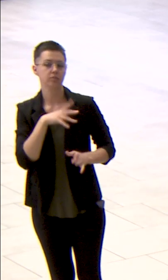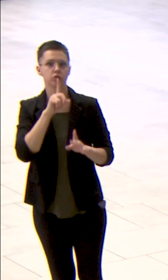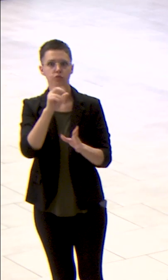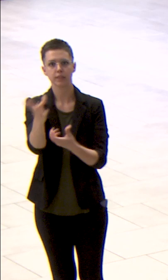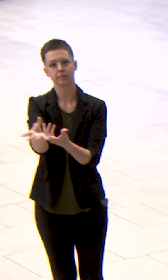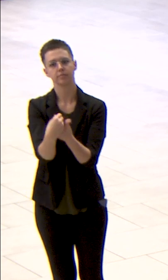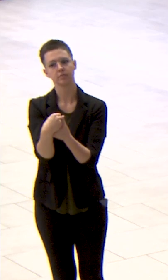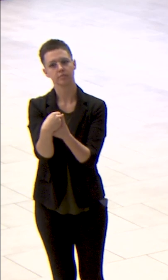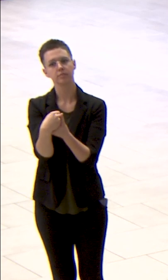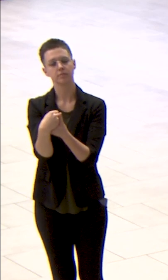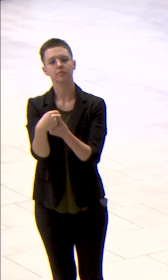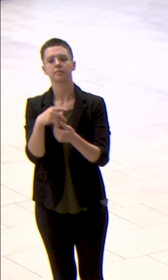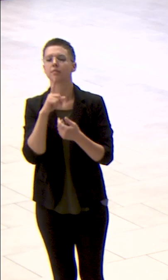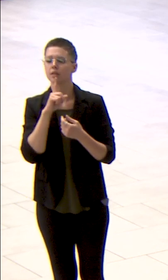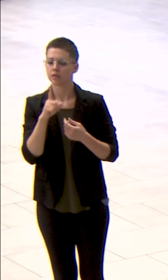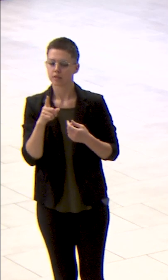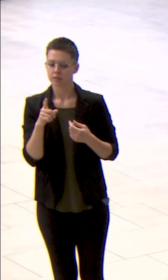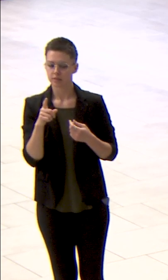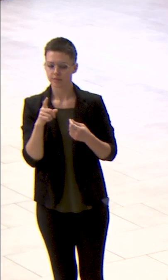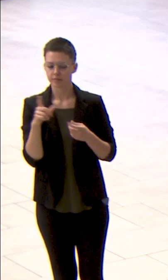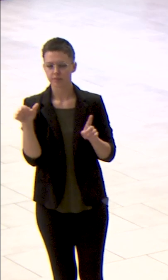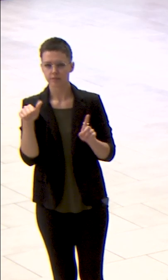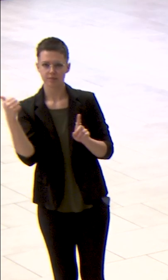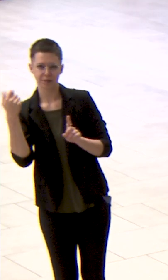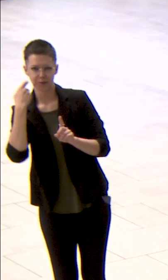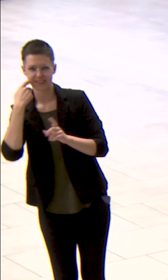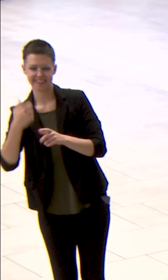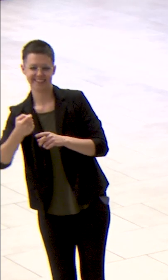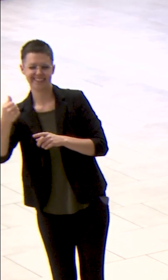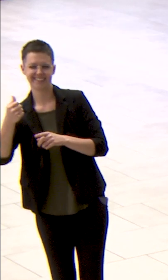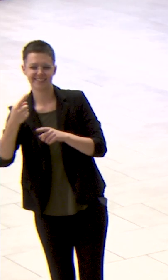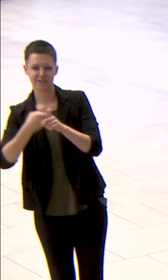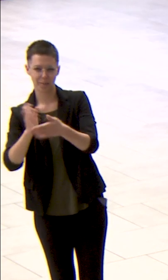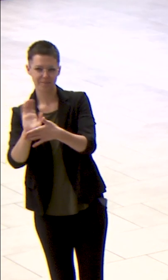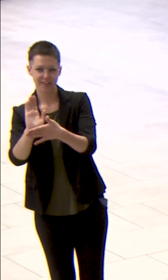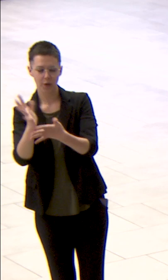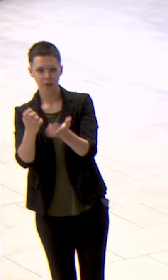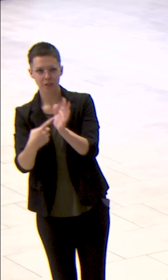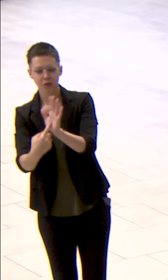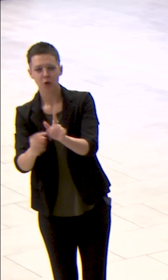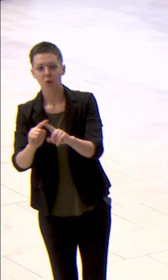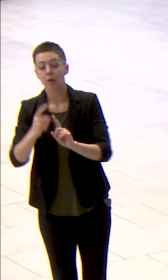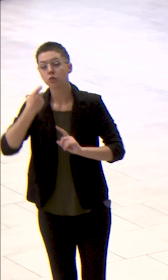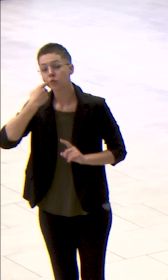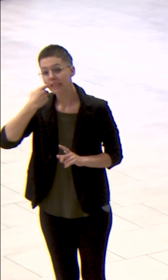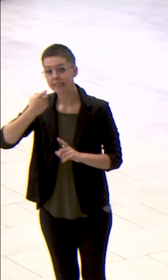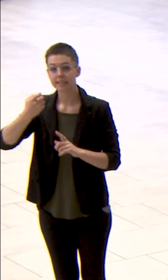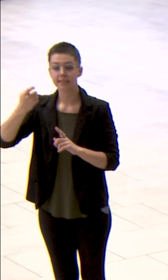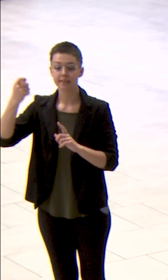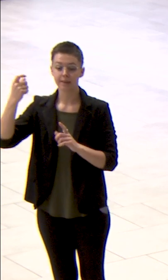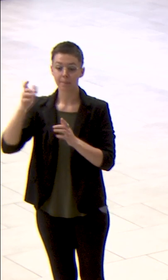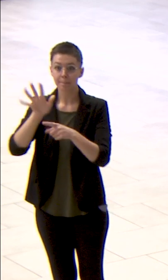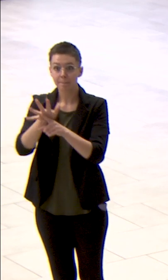inclusive. And there is actually, so it's another thing we cut out of, you know, showing you guys. One of our really recent hits was